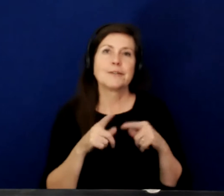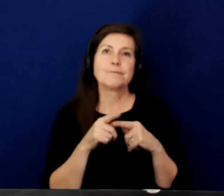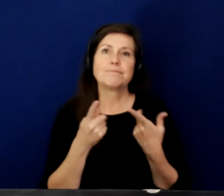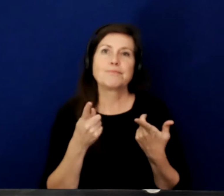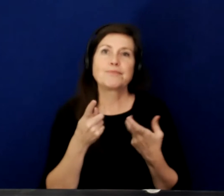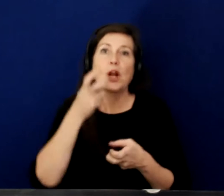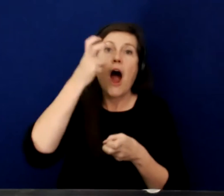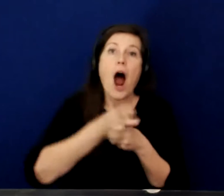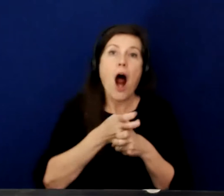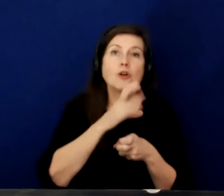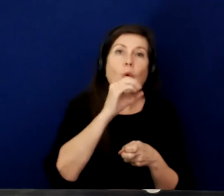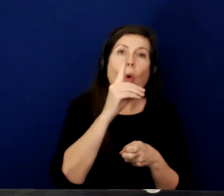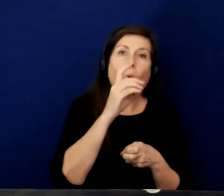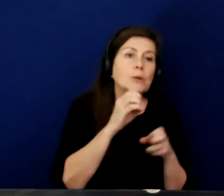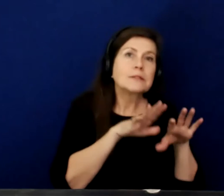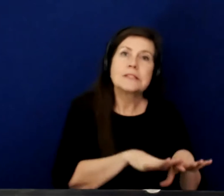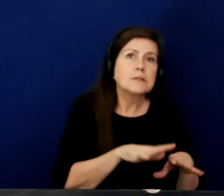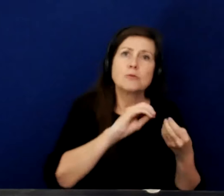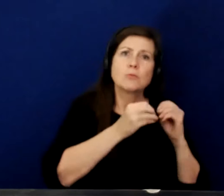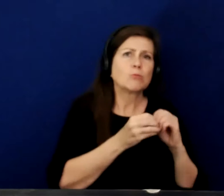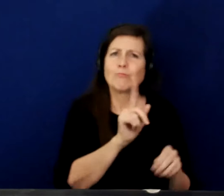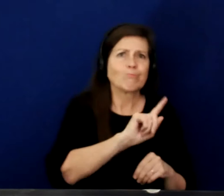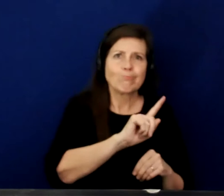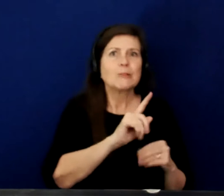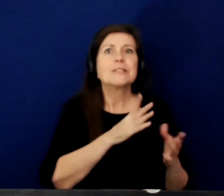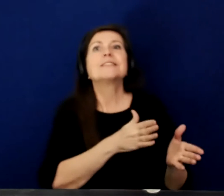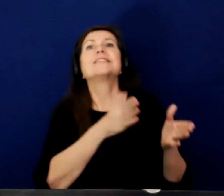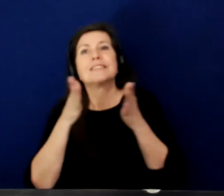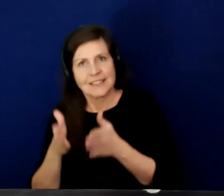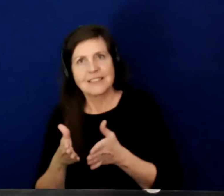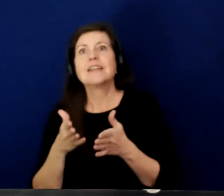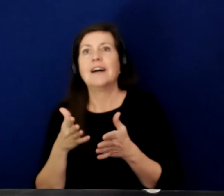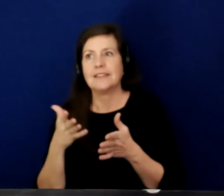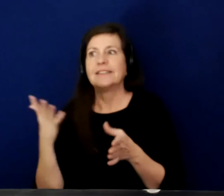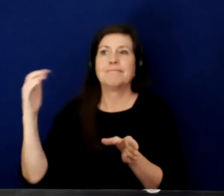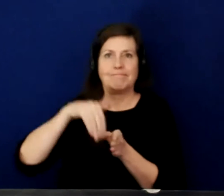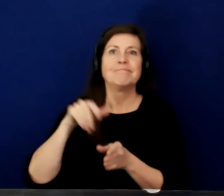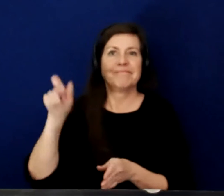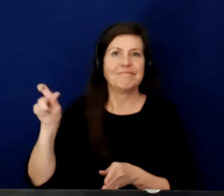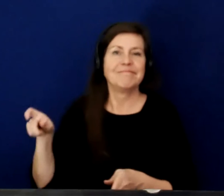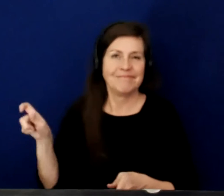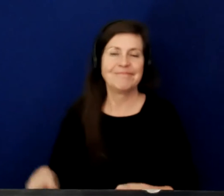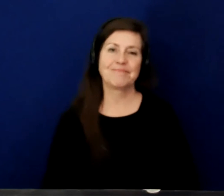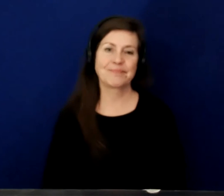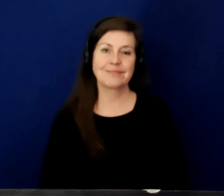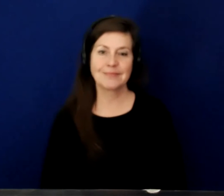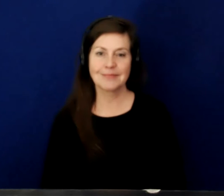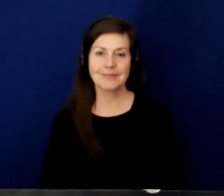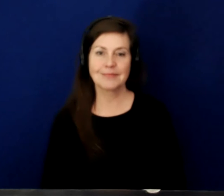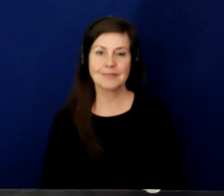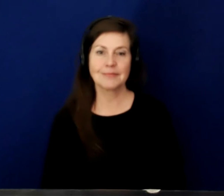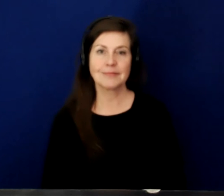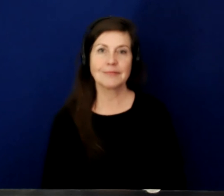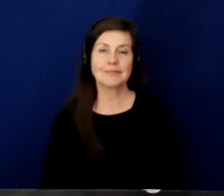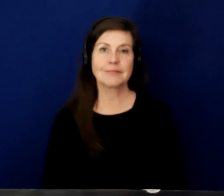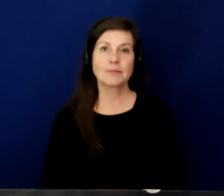the main issue, but the user perspective. Yeah. Good. Well, I challenge you to come up with the perfect explanations, the